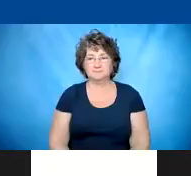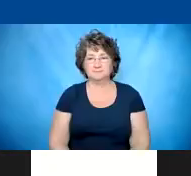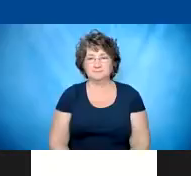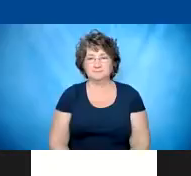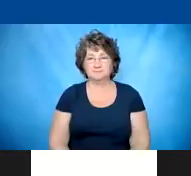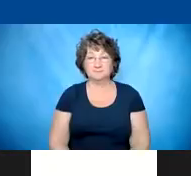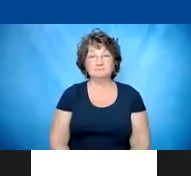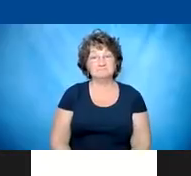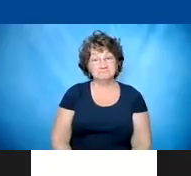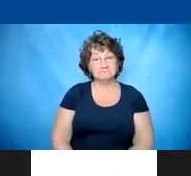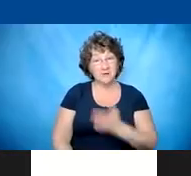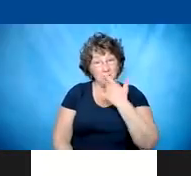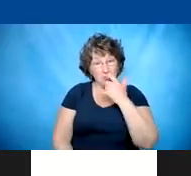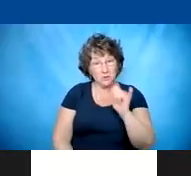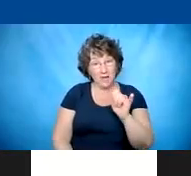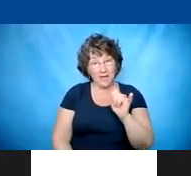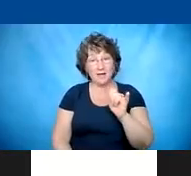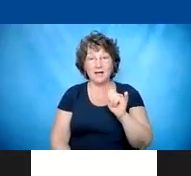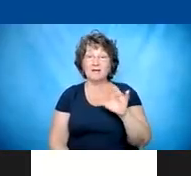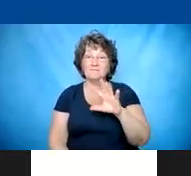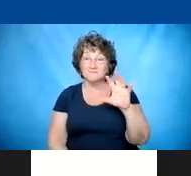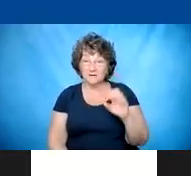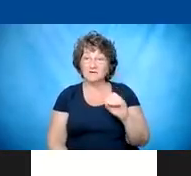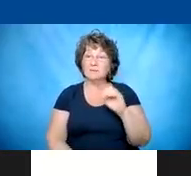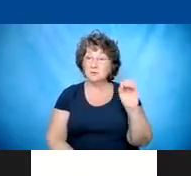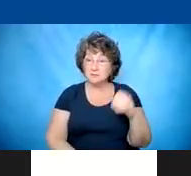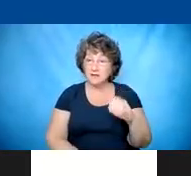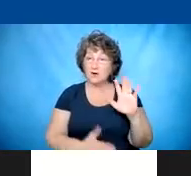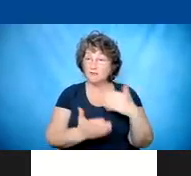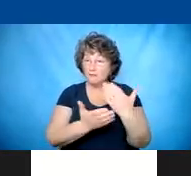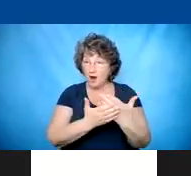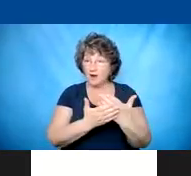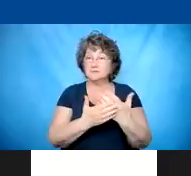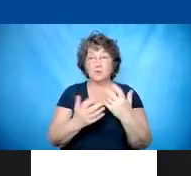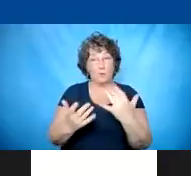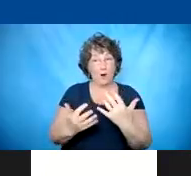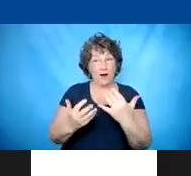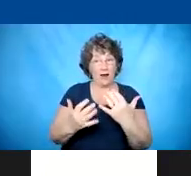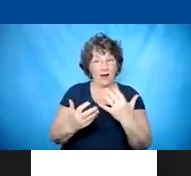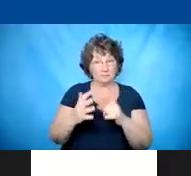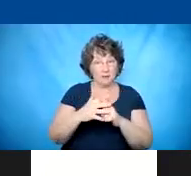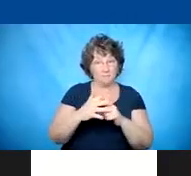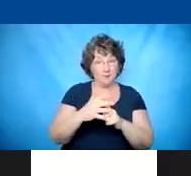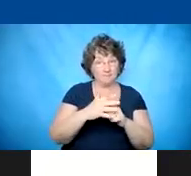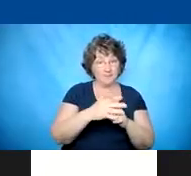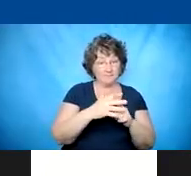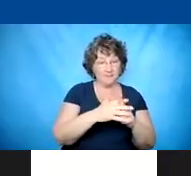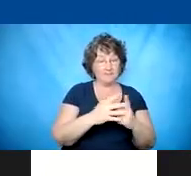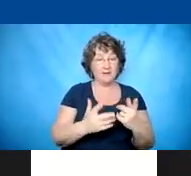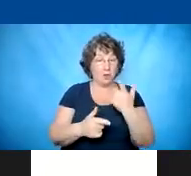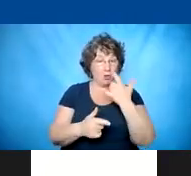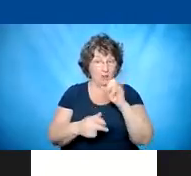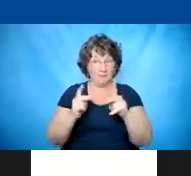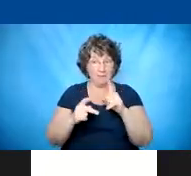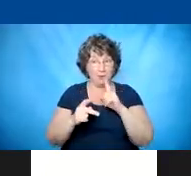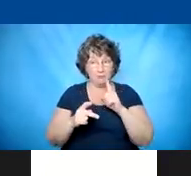So it looks like about 50% of the vote is in. We will just wait another moment here because it looks like people are actively answering.